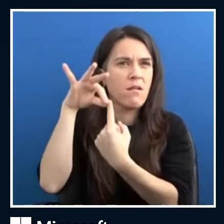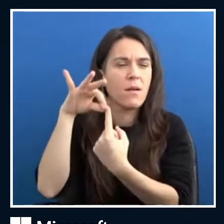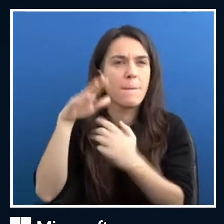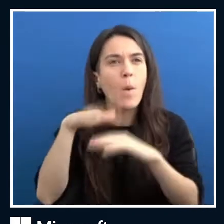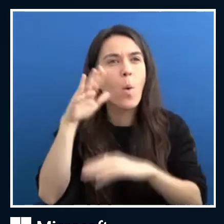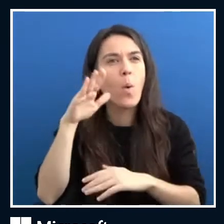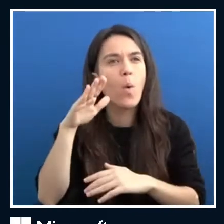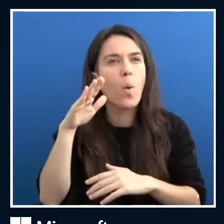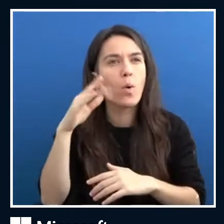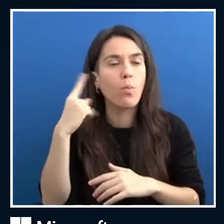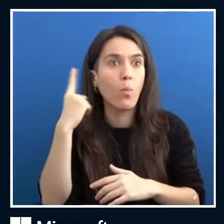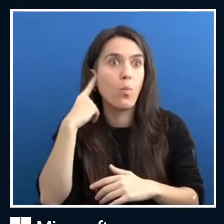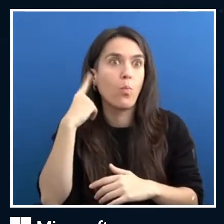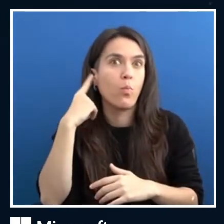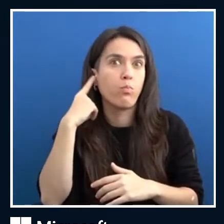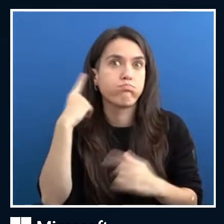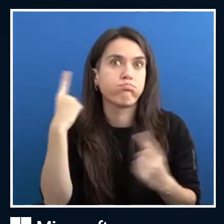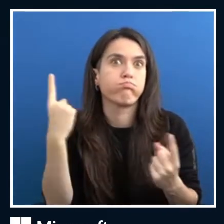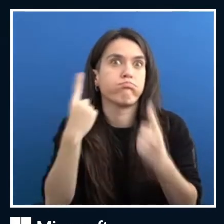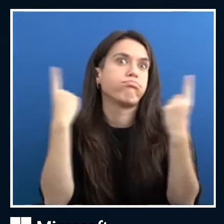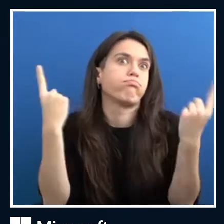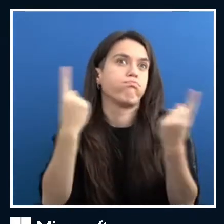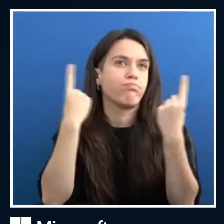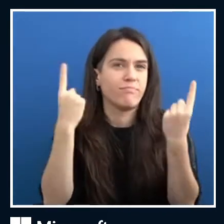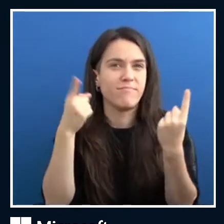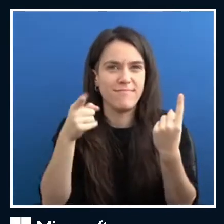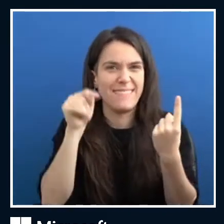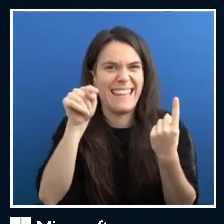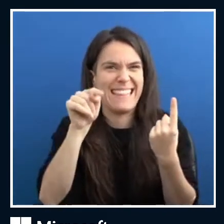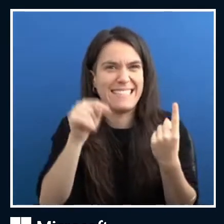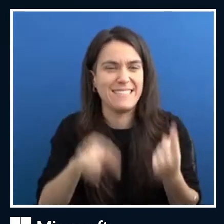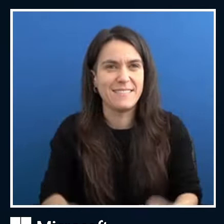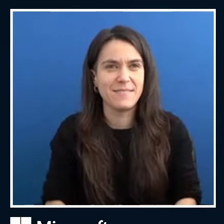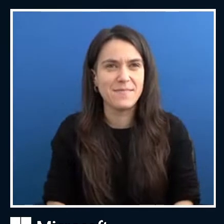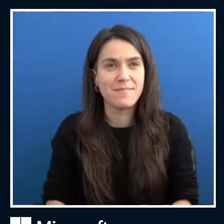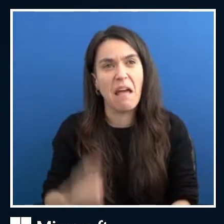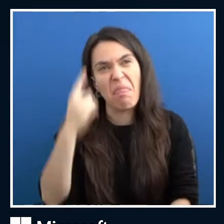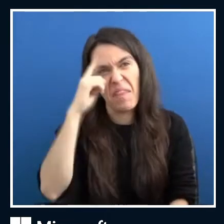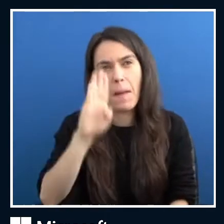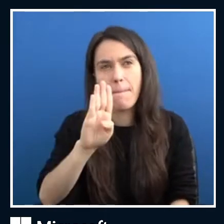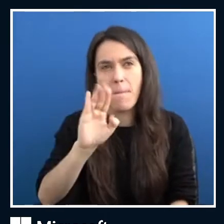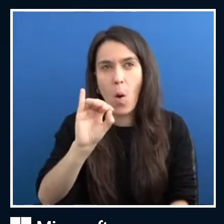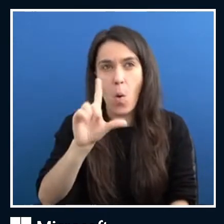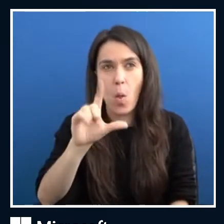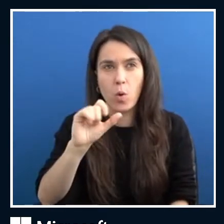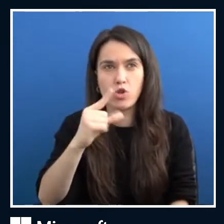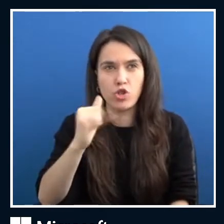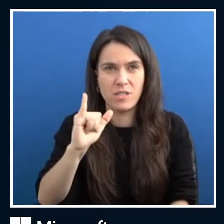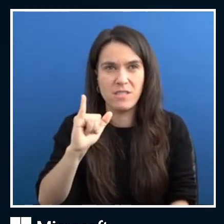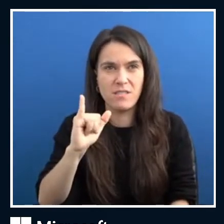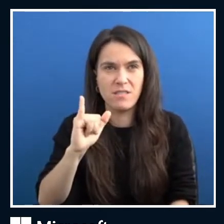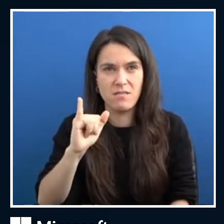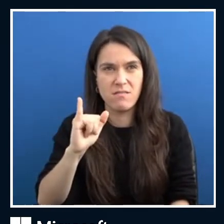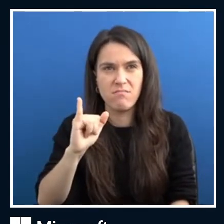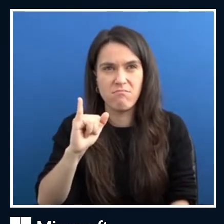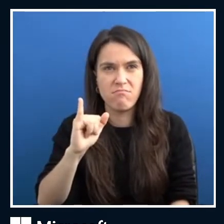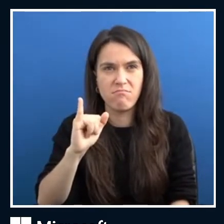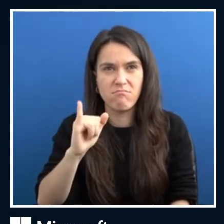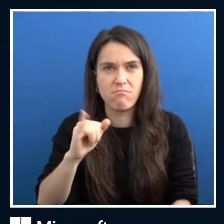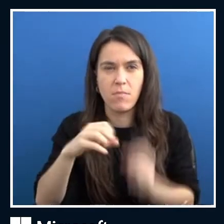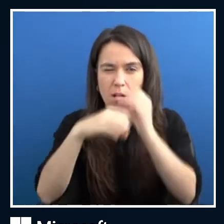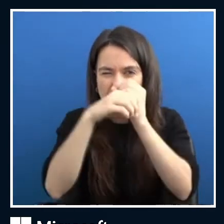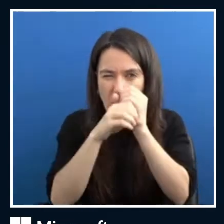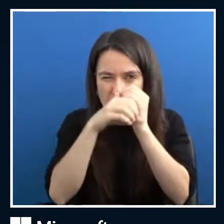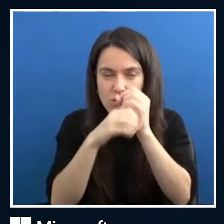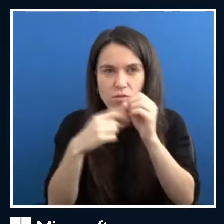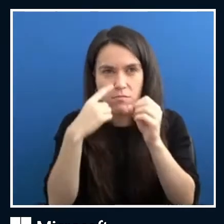well-known example of it. And I believe biology is one of the areas where AI could